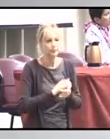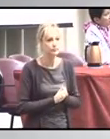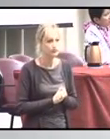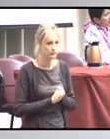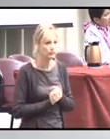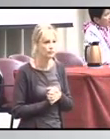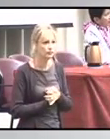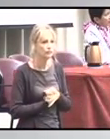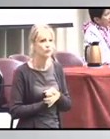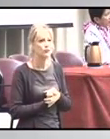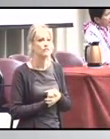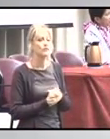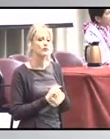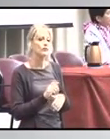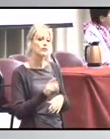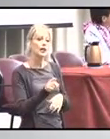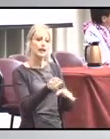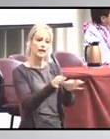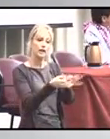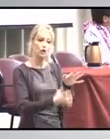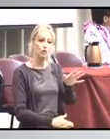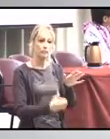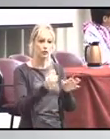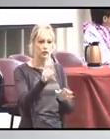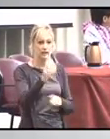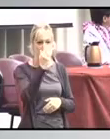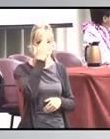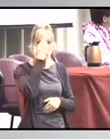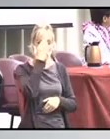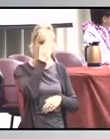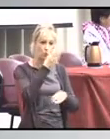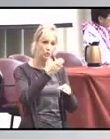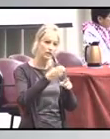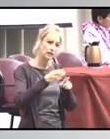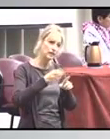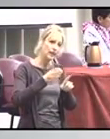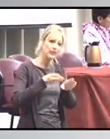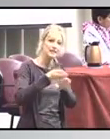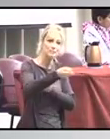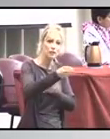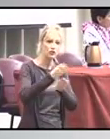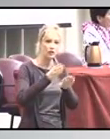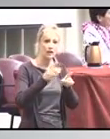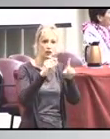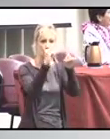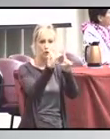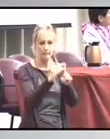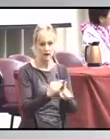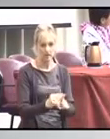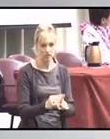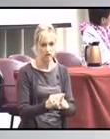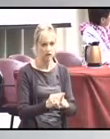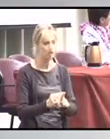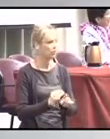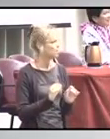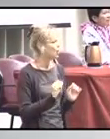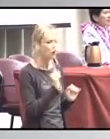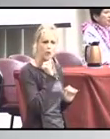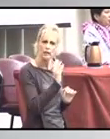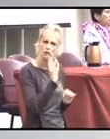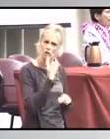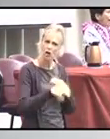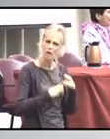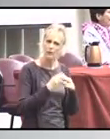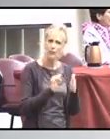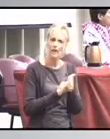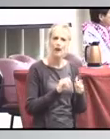have to know, your interpreter needs to know the specialized terminology. as well. We didn't talk about this, but sometimes